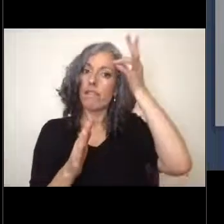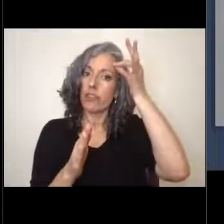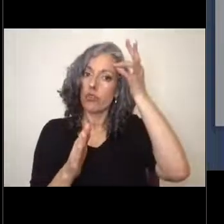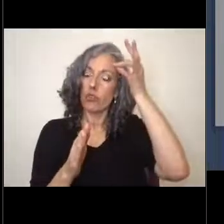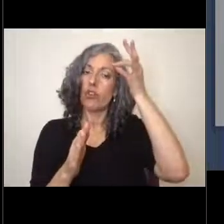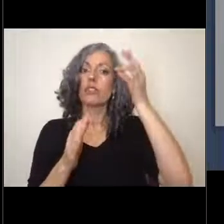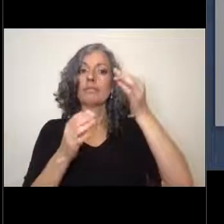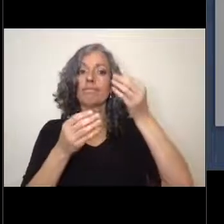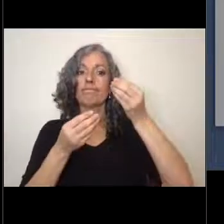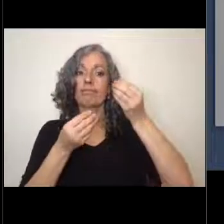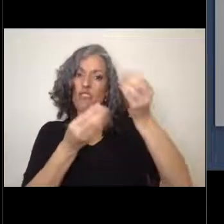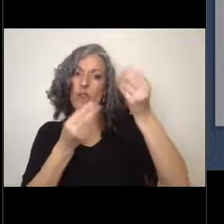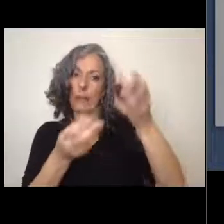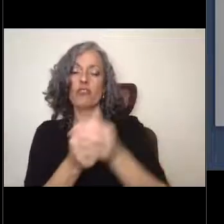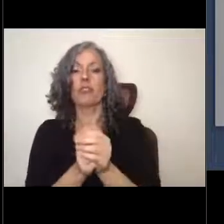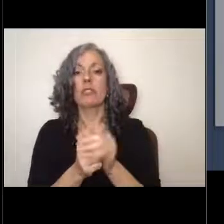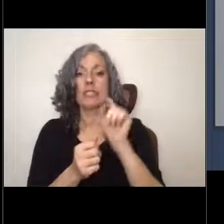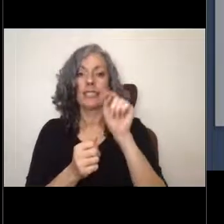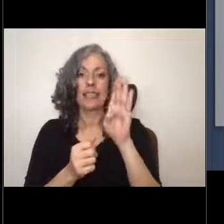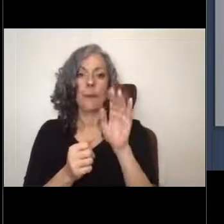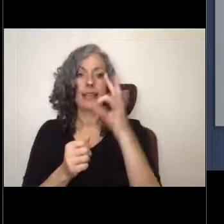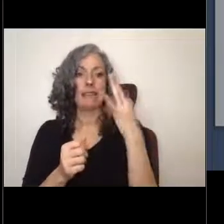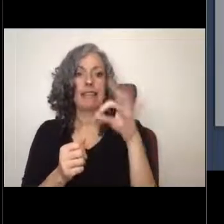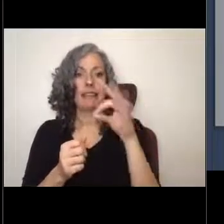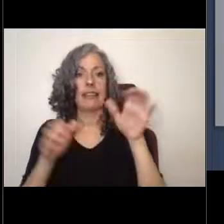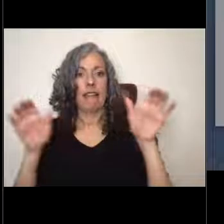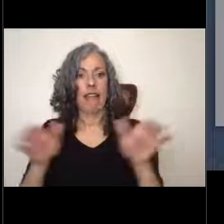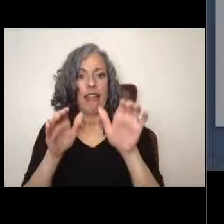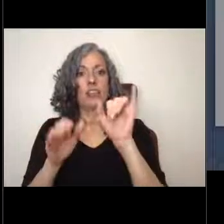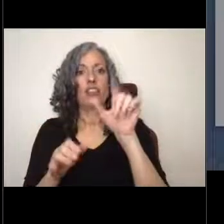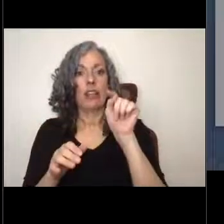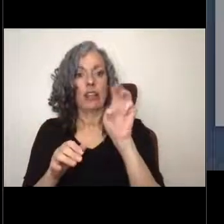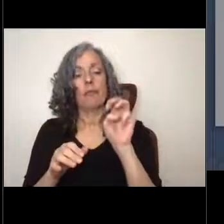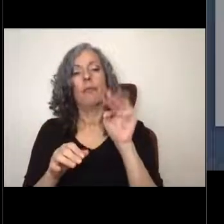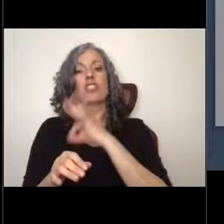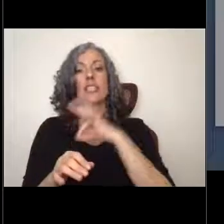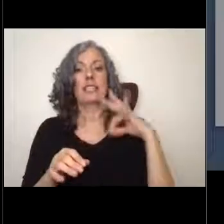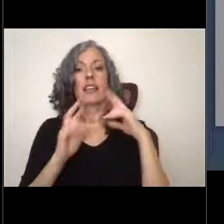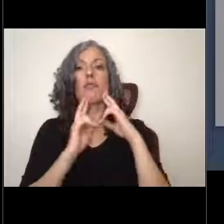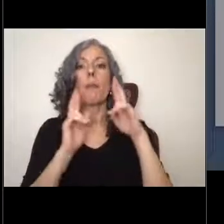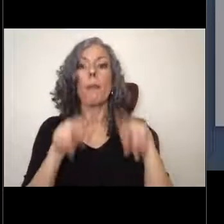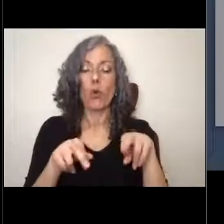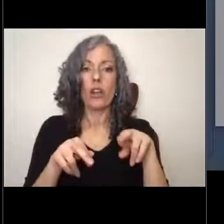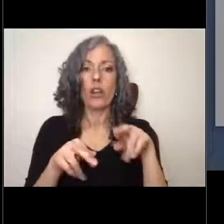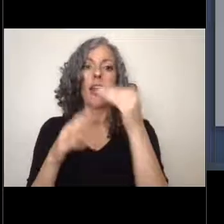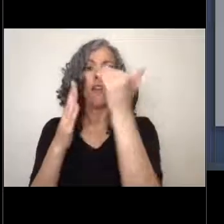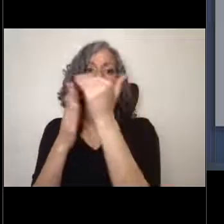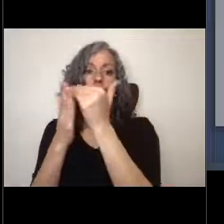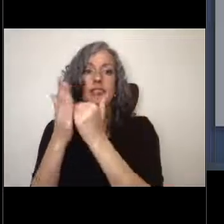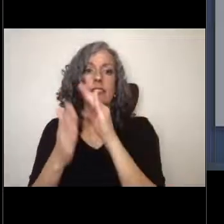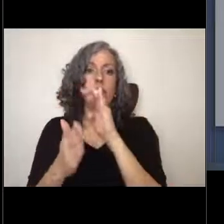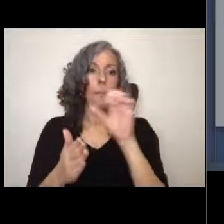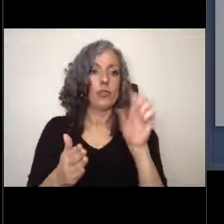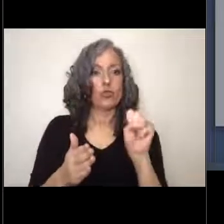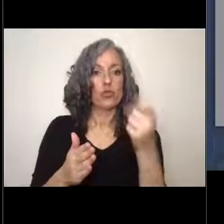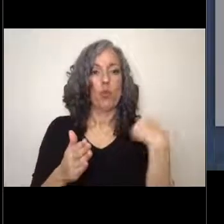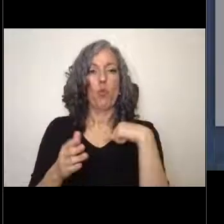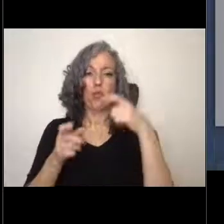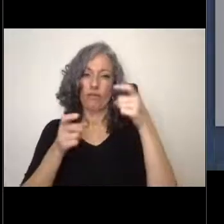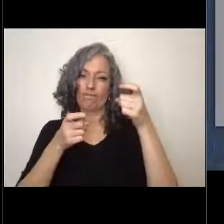Thank you. Tab 19, it's an action item to accept the staff report, which contains a list of bills that we monitored